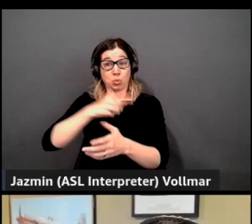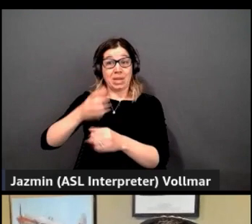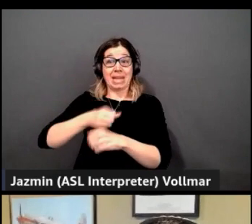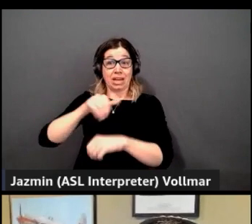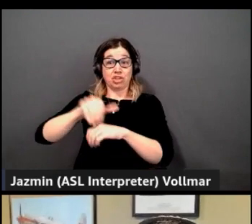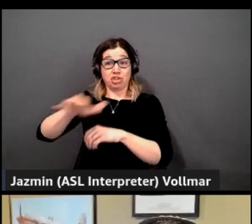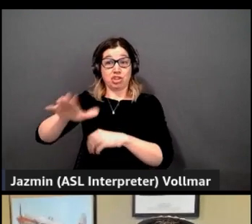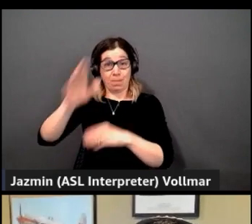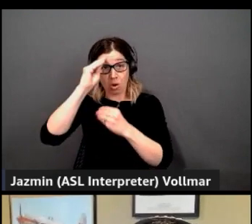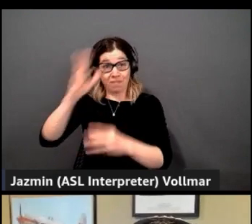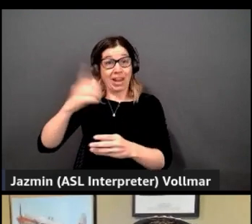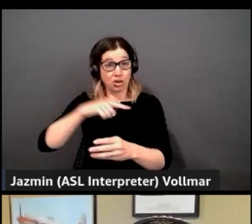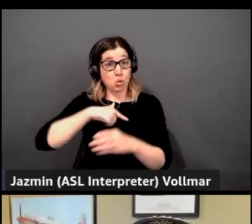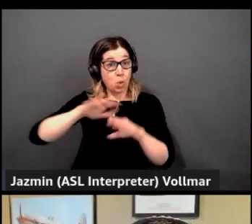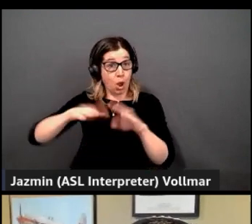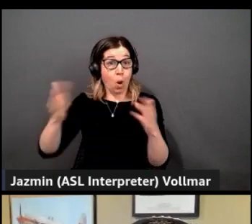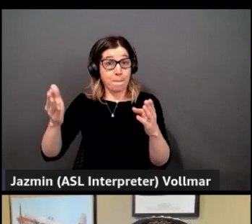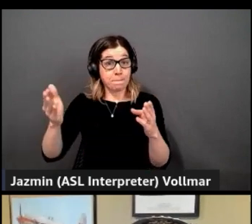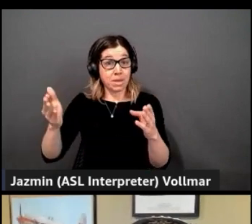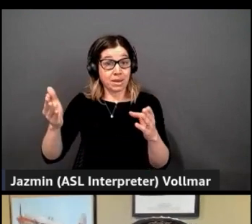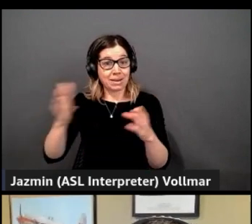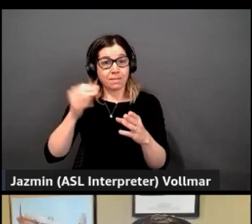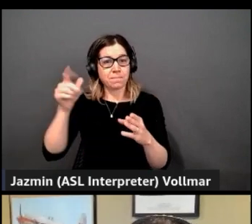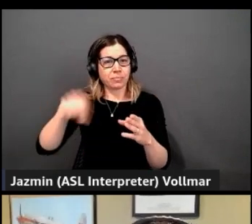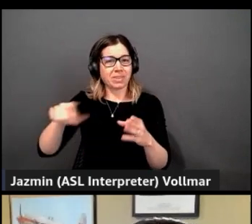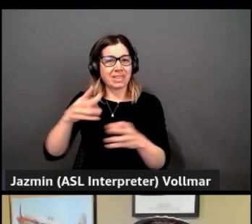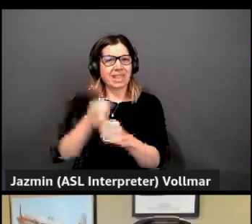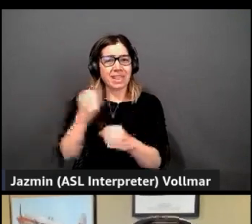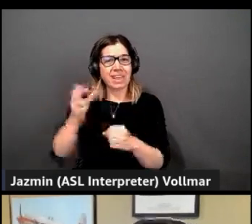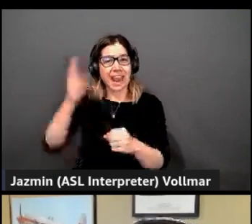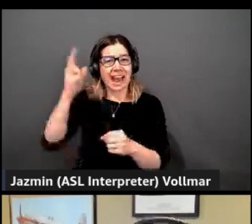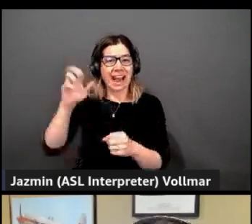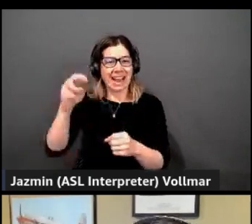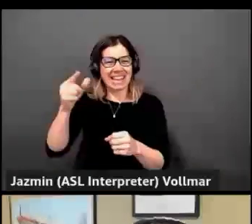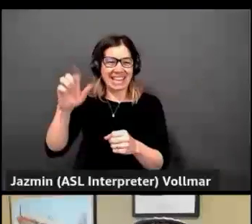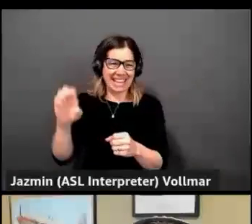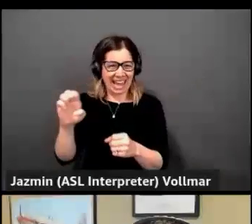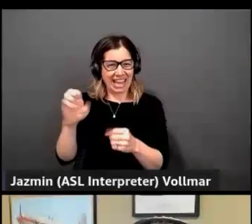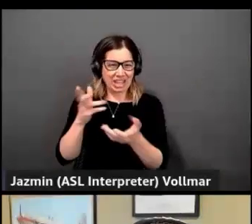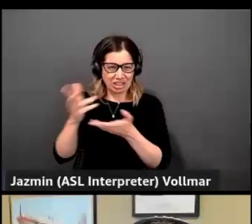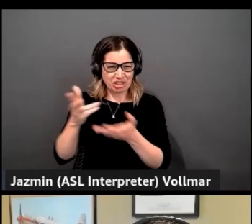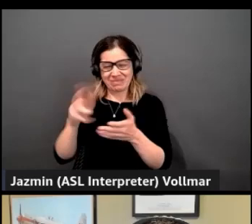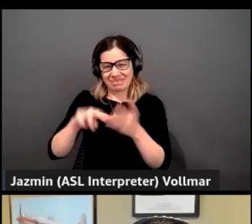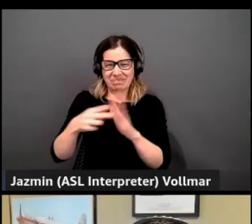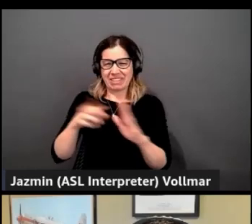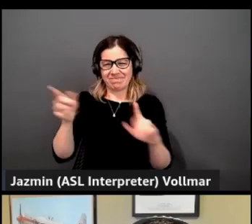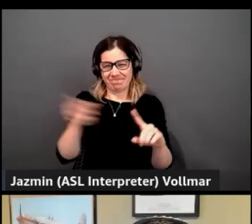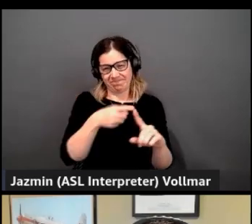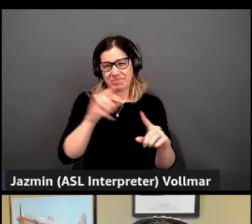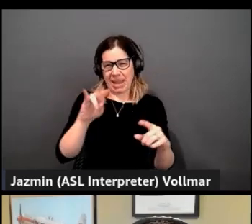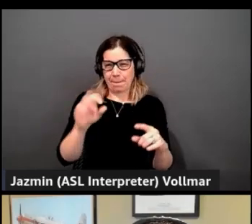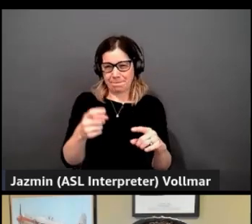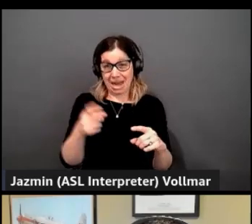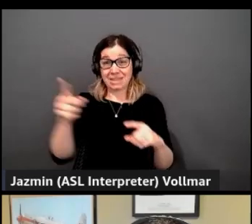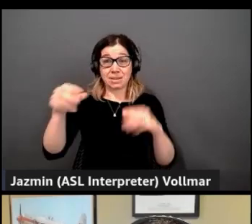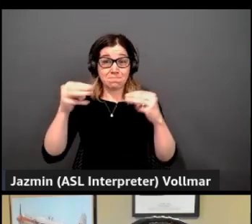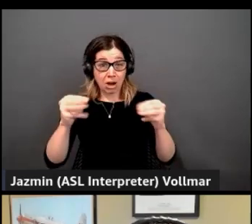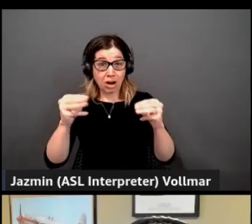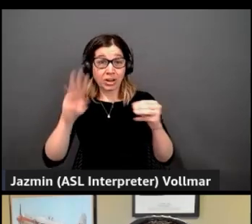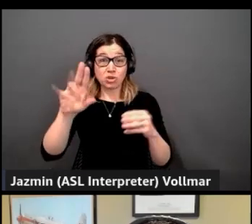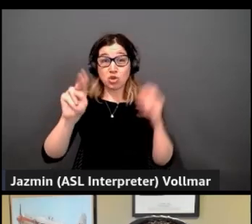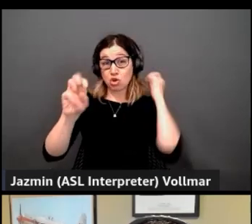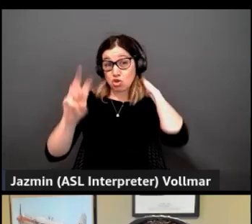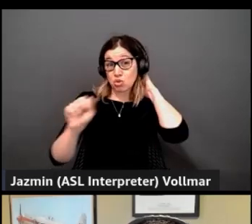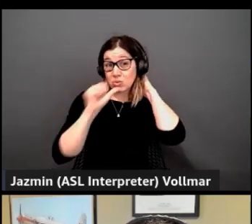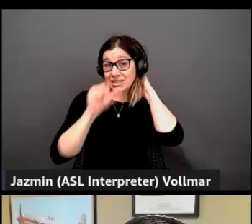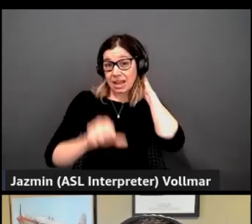open it. And they get high deliverability, high engaged, and you want them to go to inboxes. Marketing is your offers, your newsletters.